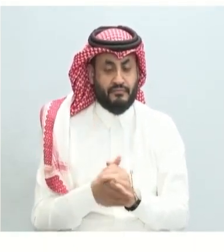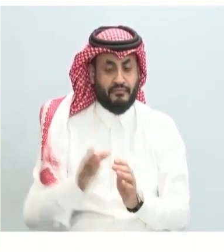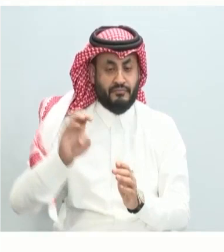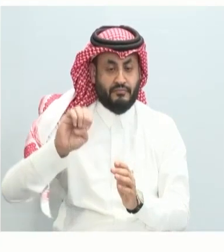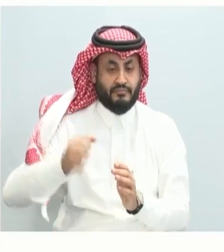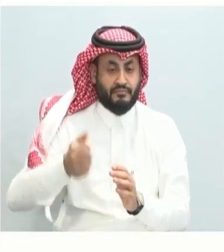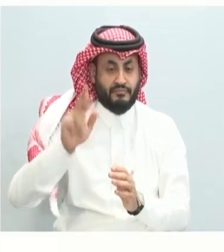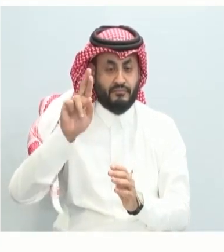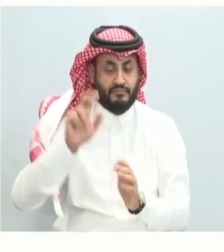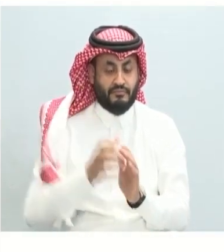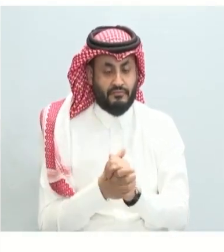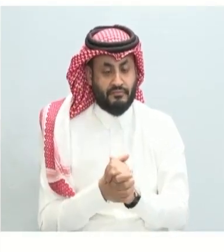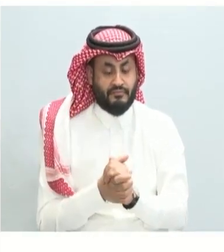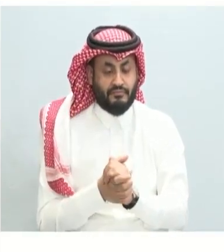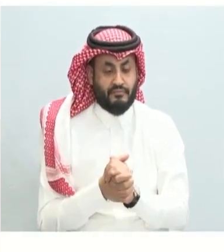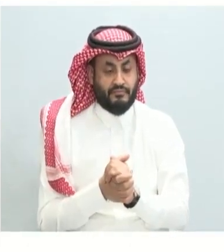in bear.